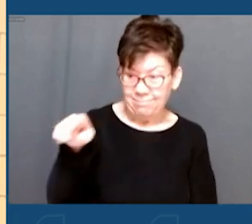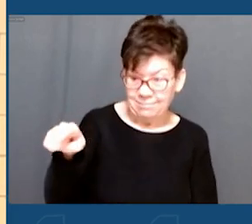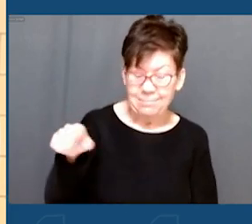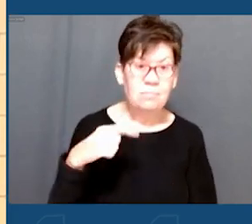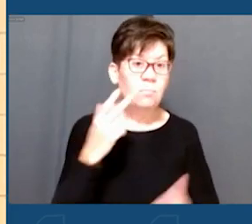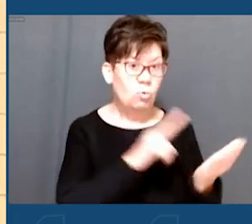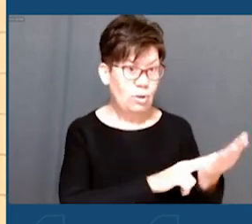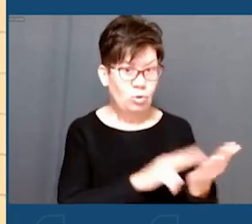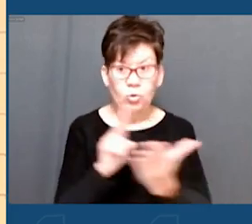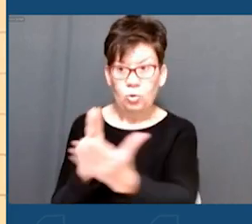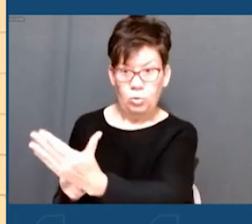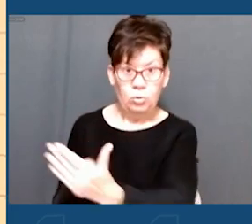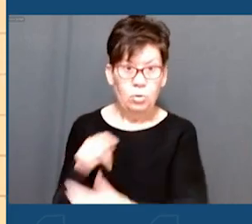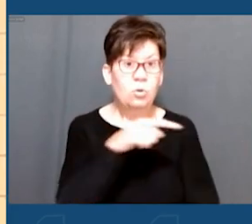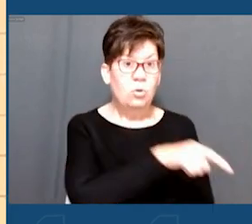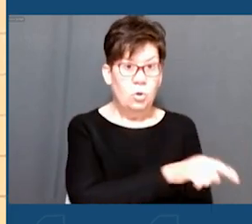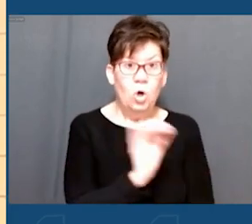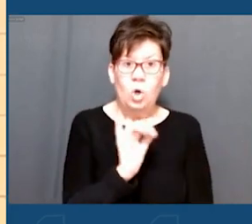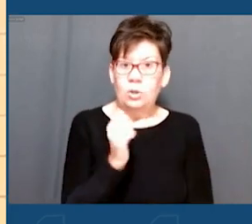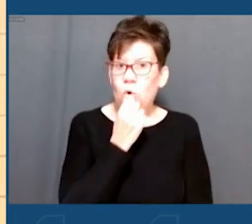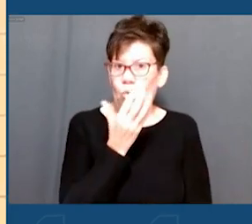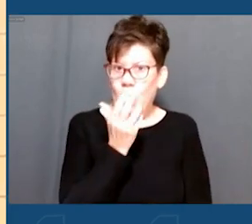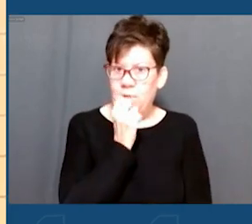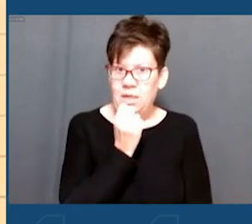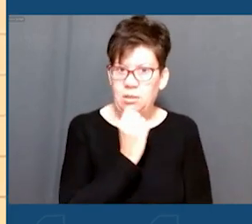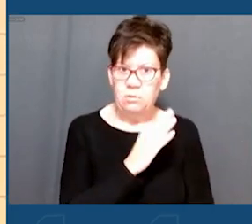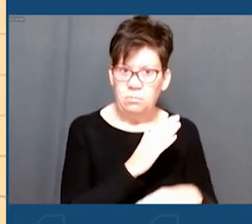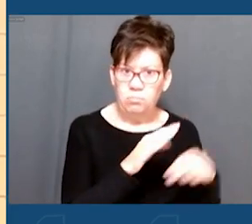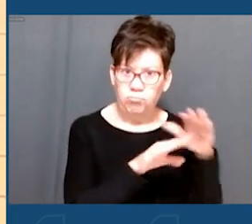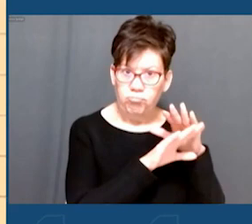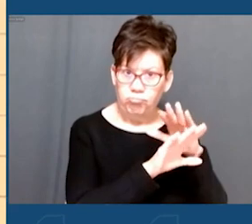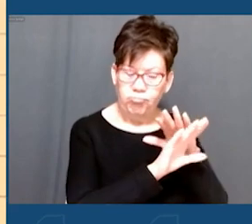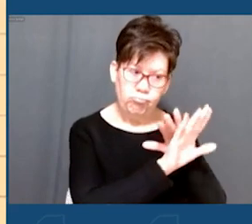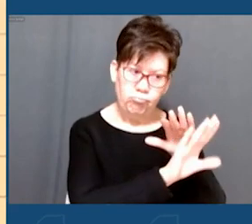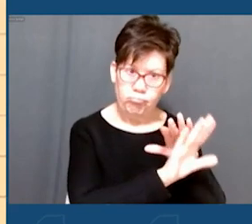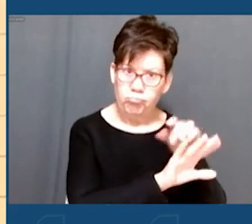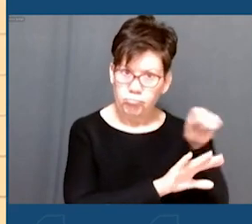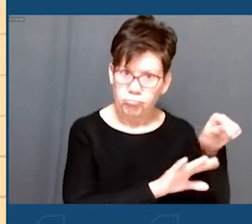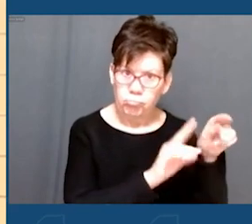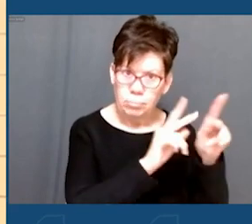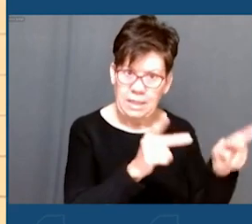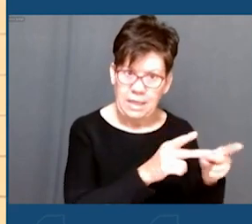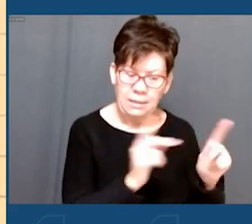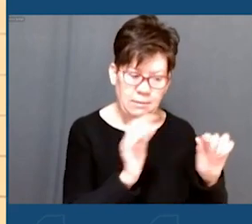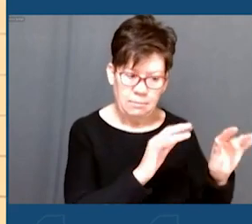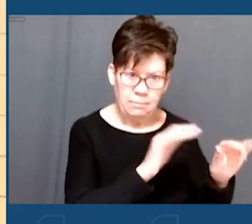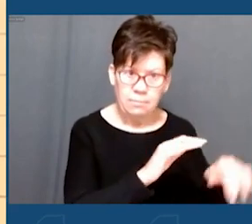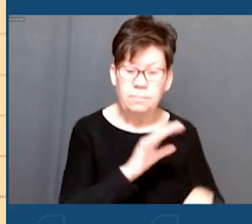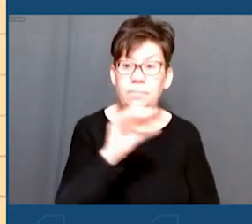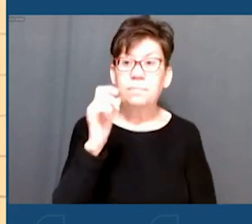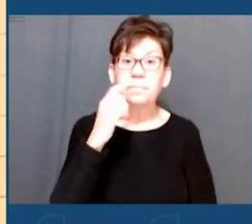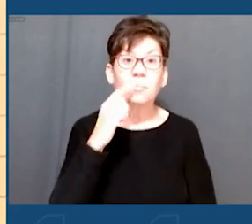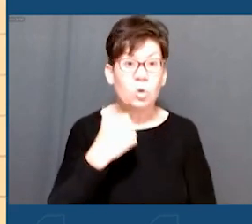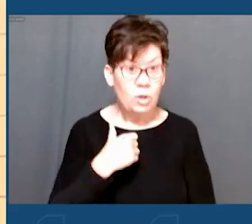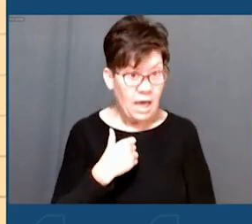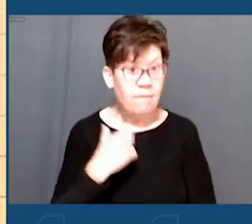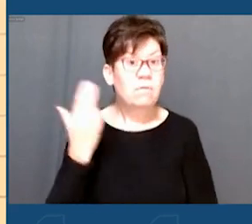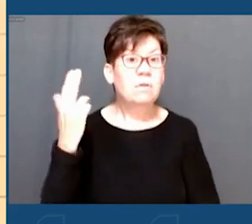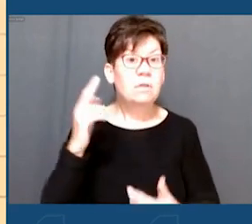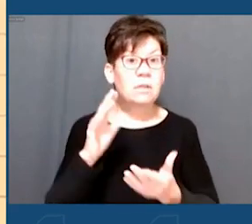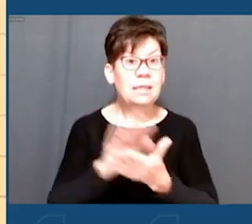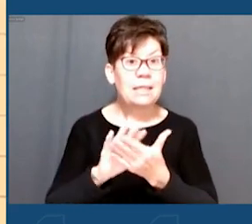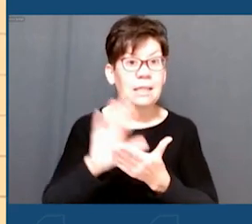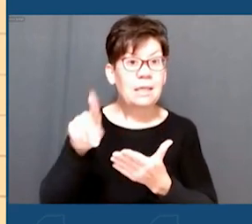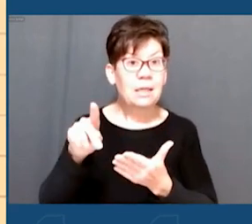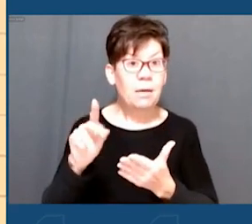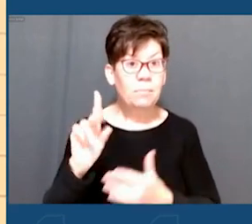as warming shelters today. You can also sign up to have cleanup kits delivered to your house. And there's other services